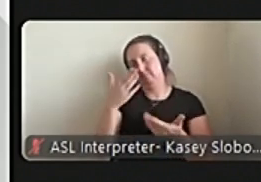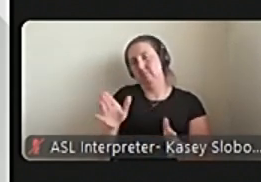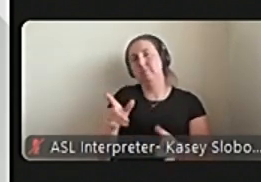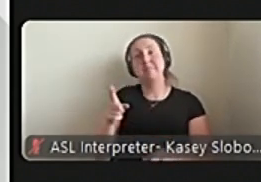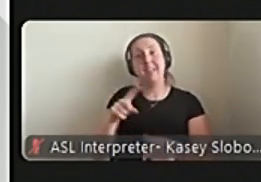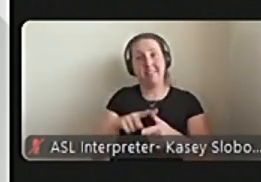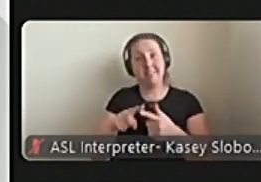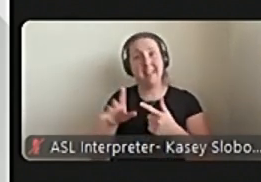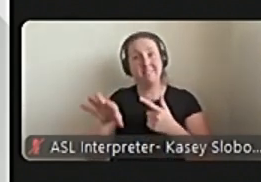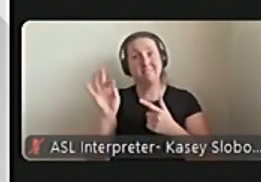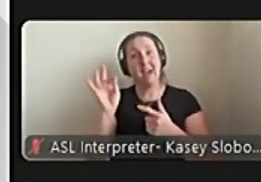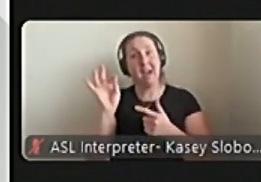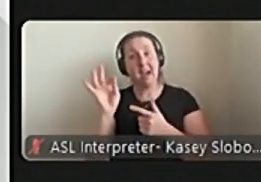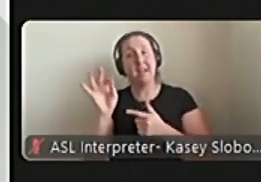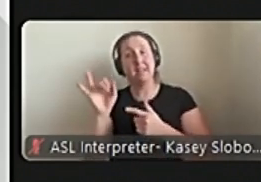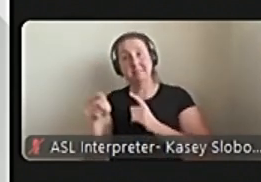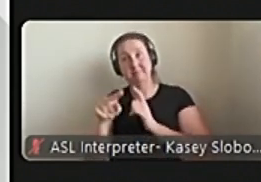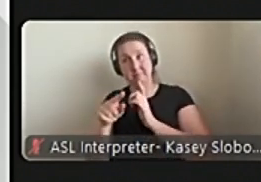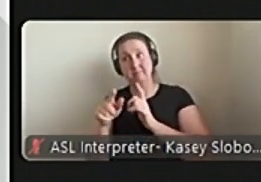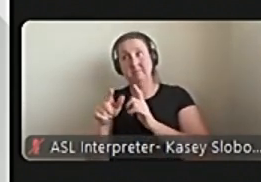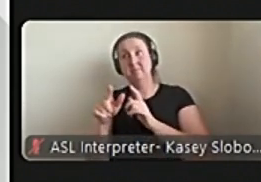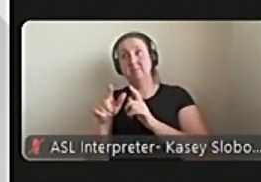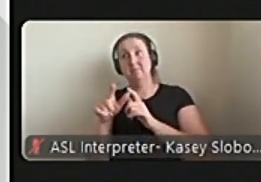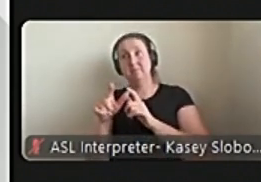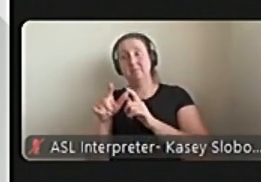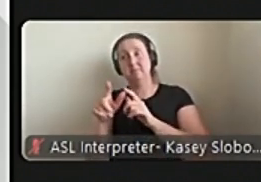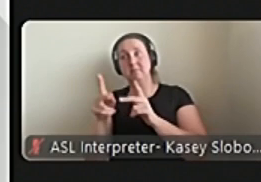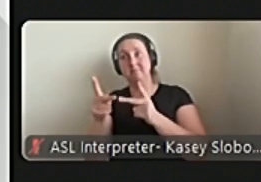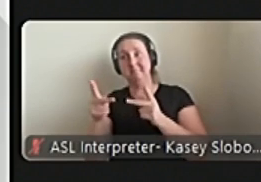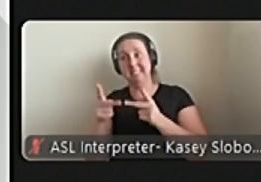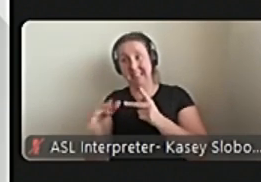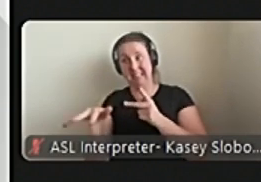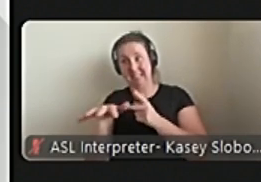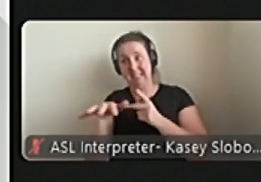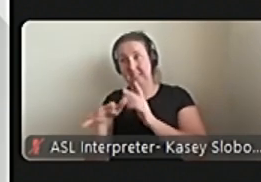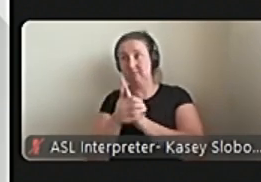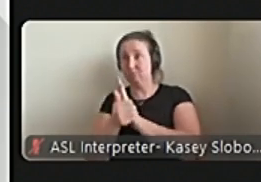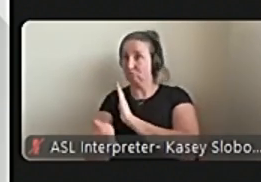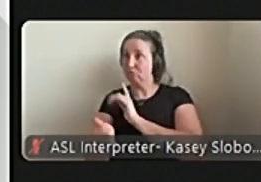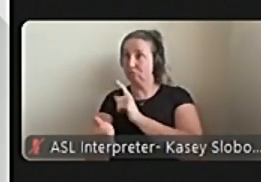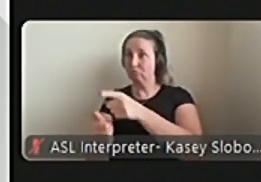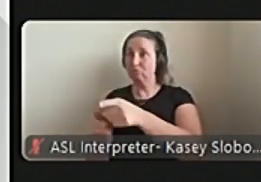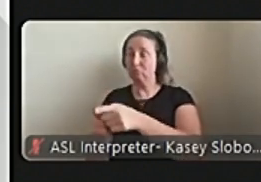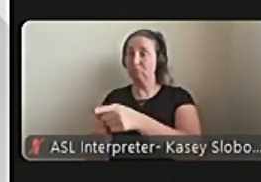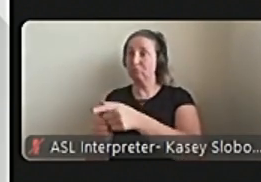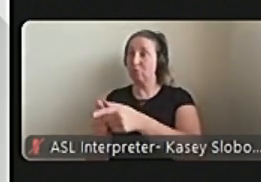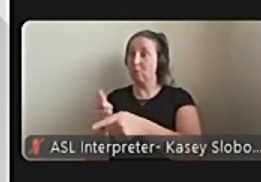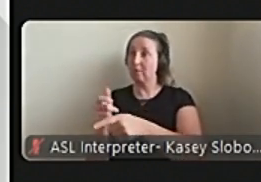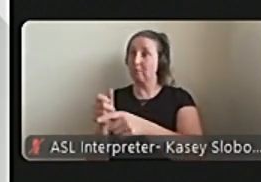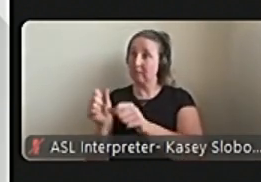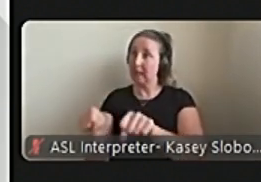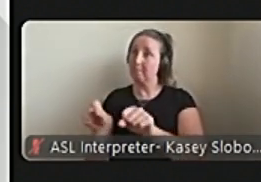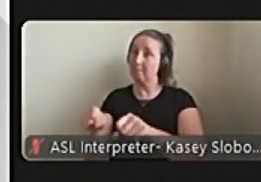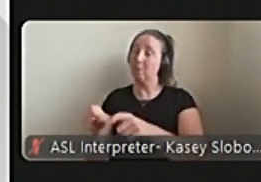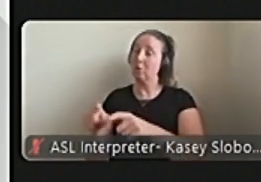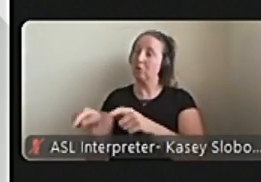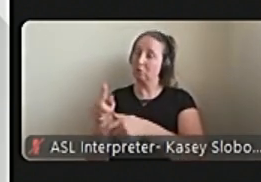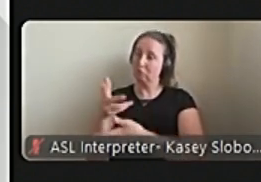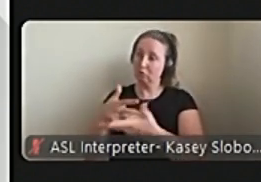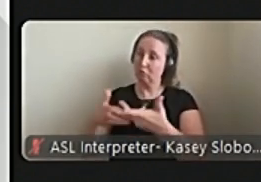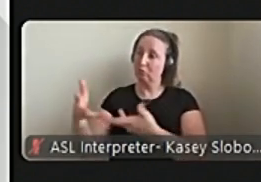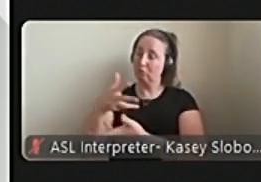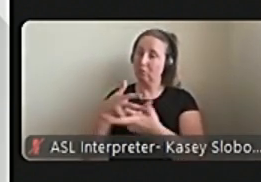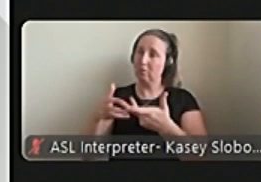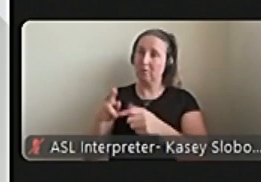care facilities Yeah. that can properly attend to her physically, but their model and everything is kind of a nightmare for somebody with